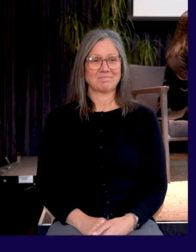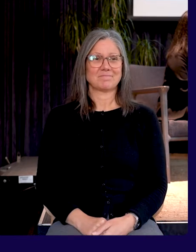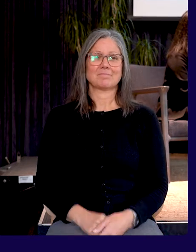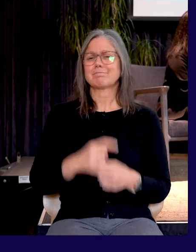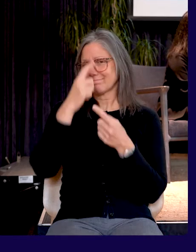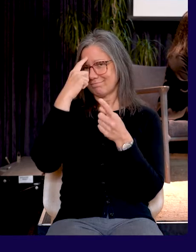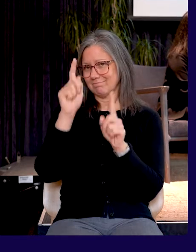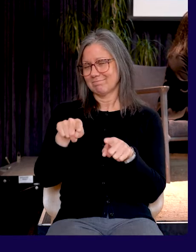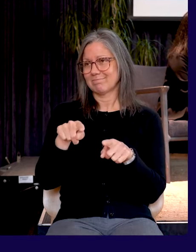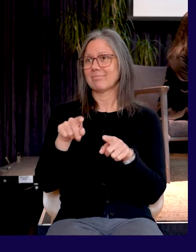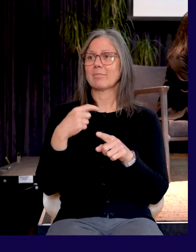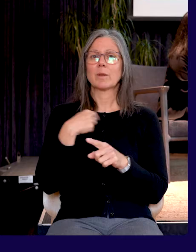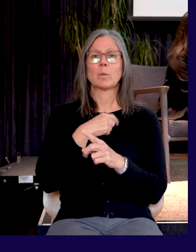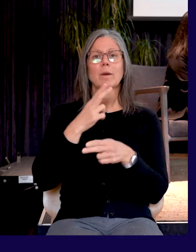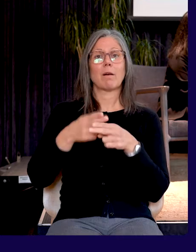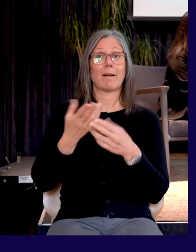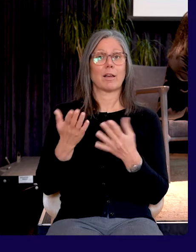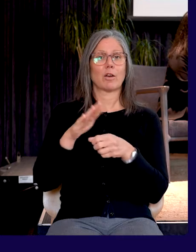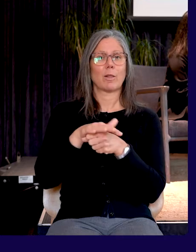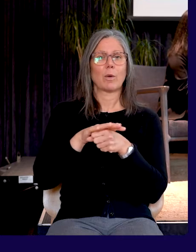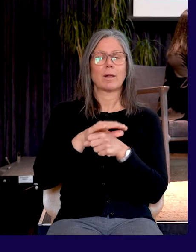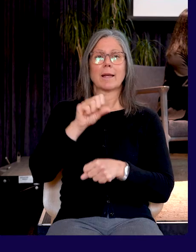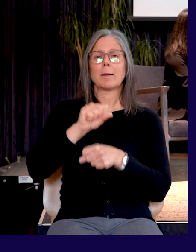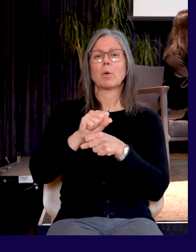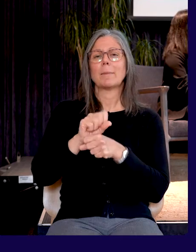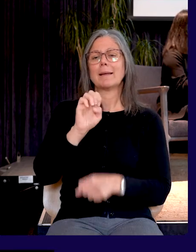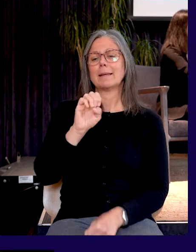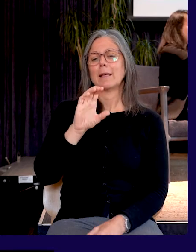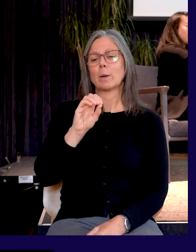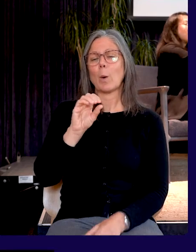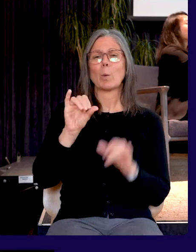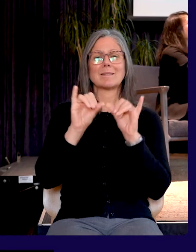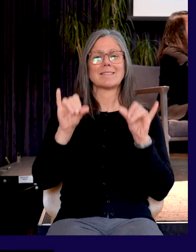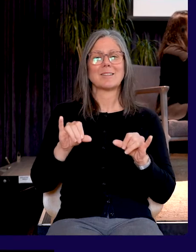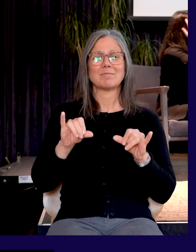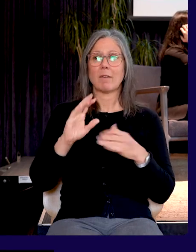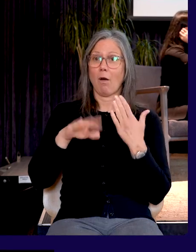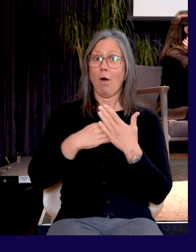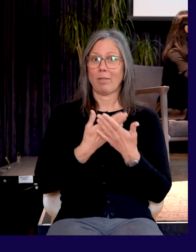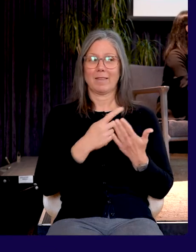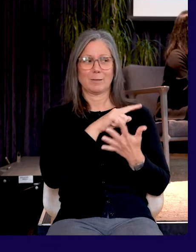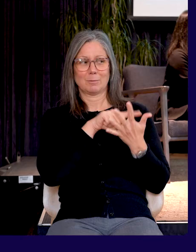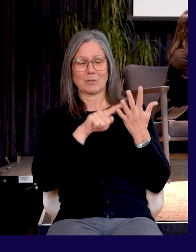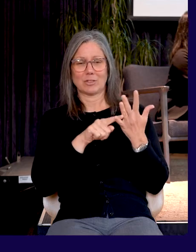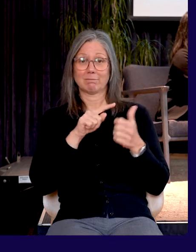agree. What we like to call here locally is our employment ecosystem. That's all of those things that you were talking about. It's government, it's